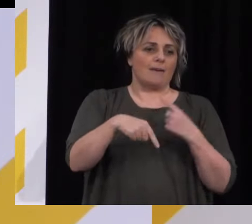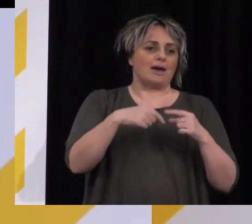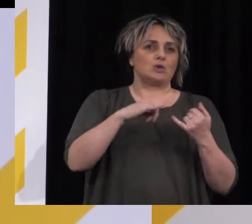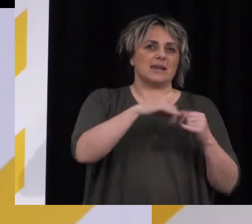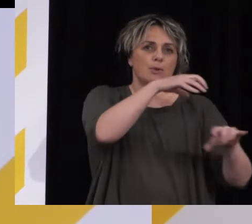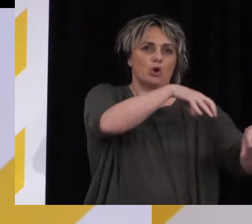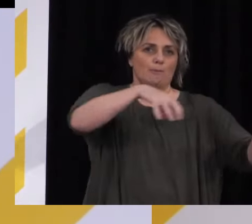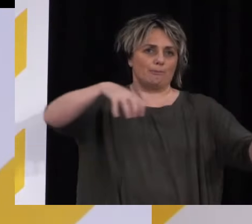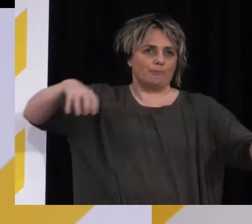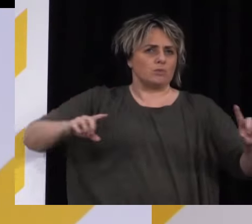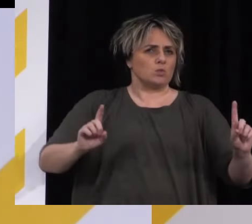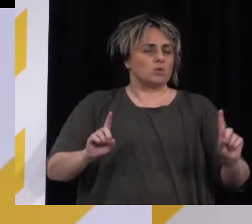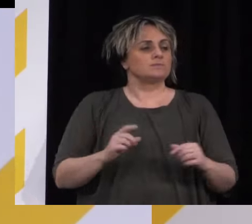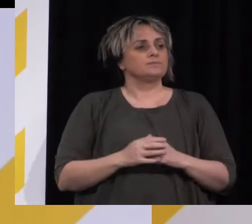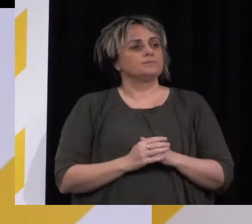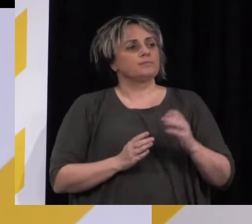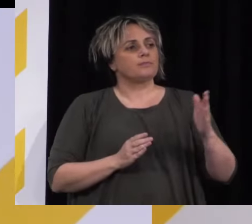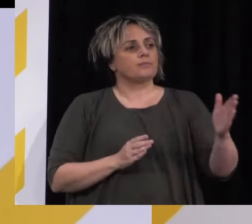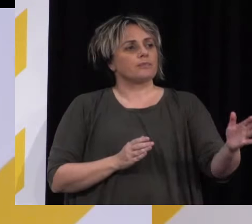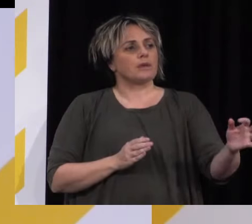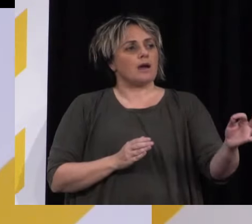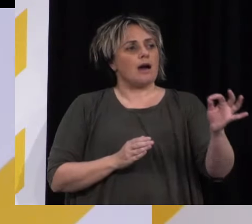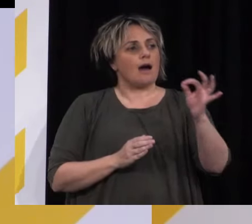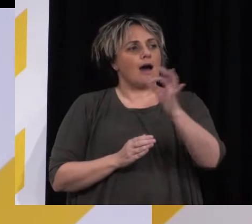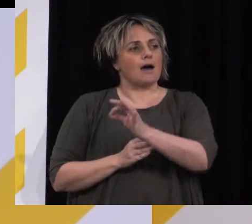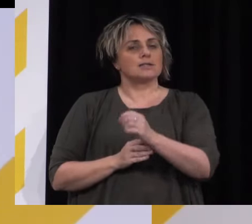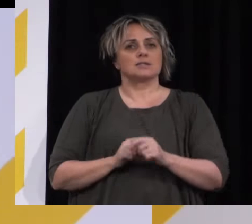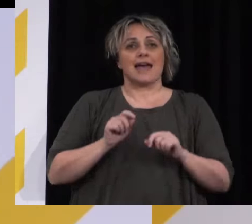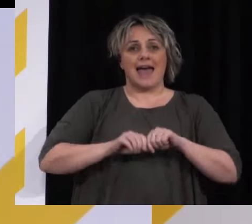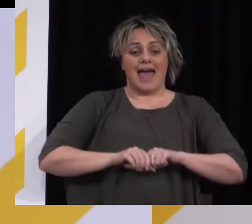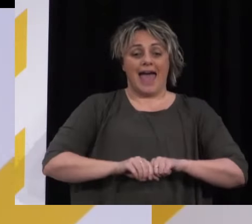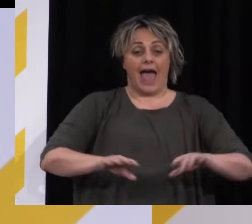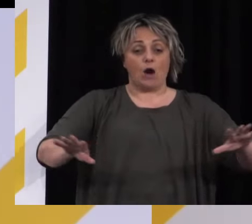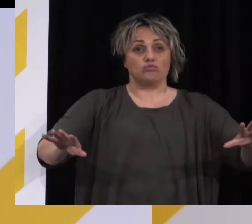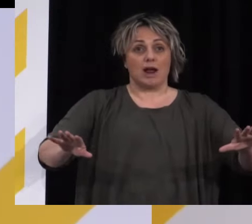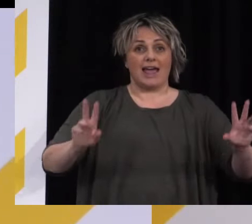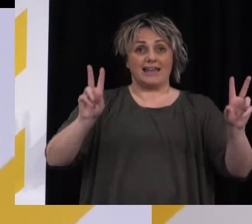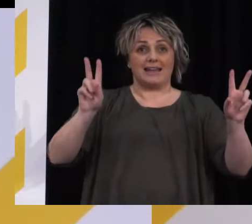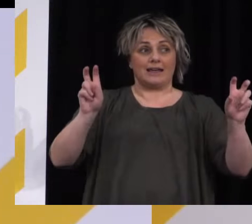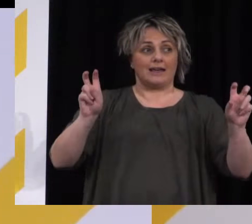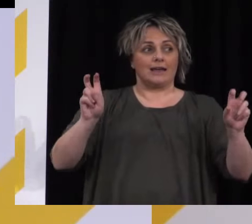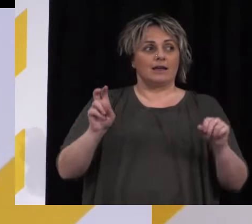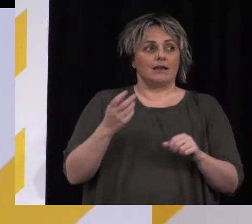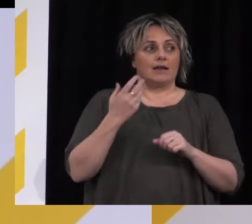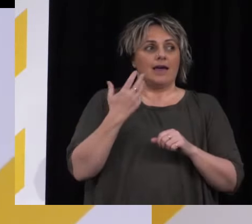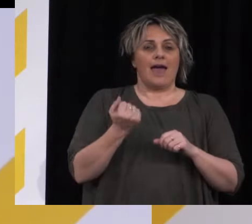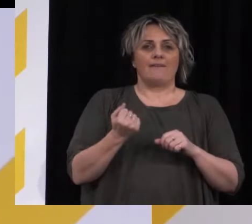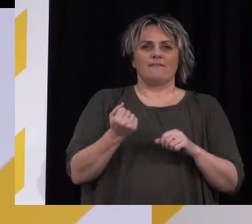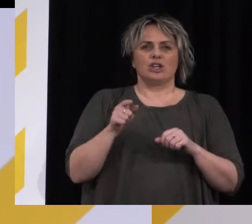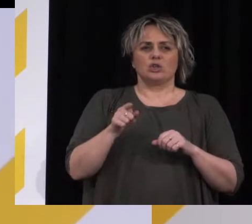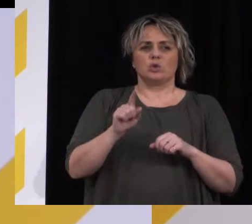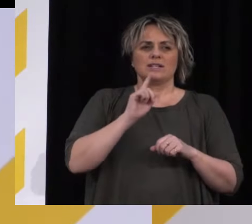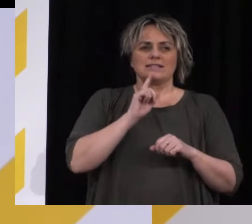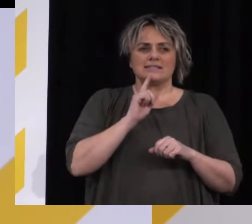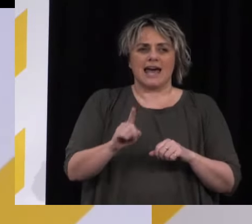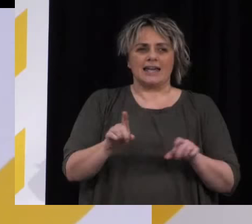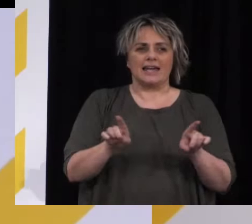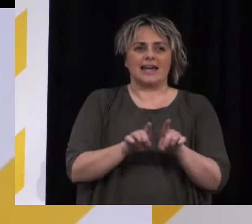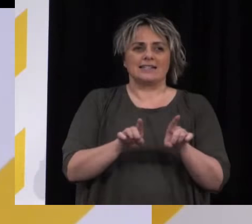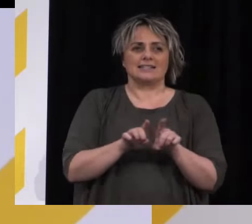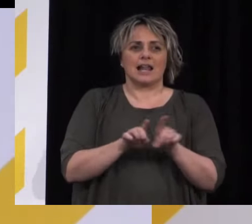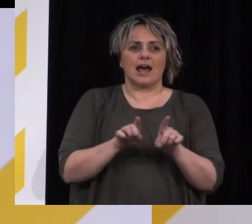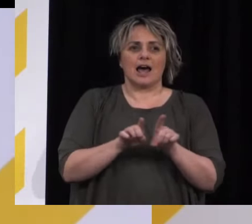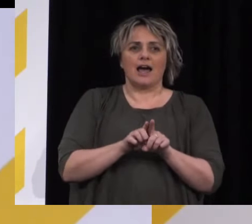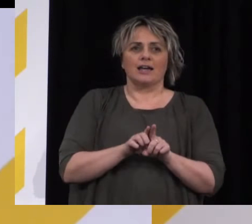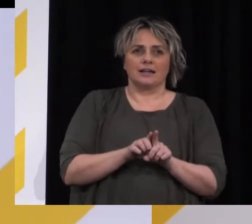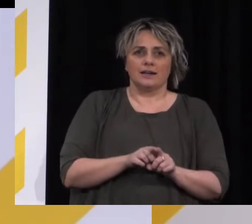Minister, is it still correct to call the outbreak, describing it as having a tail, because we're still